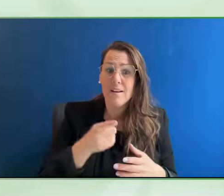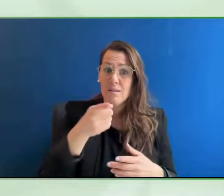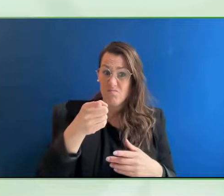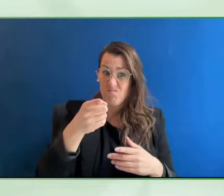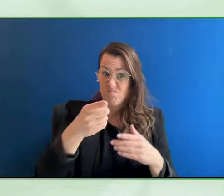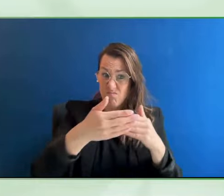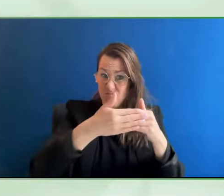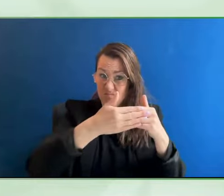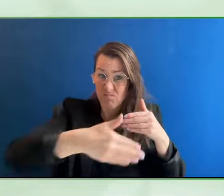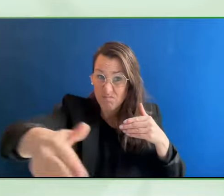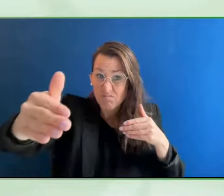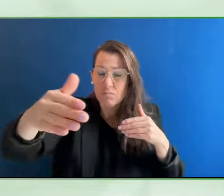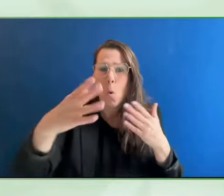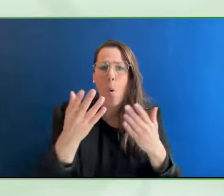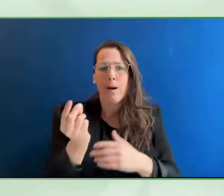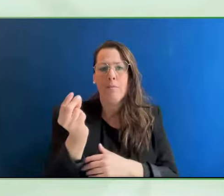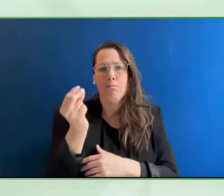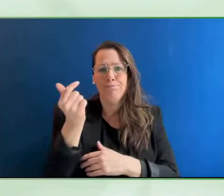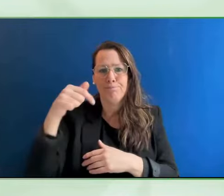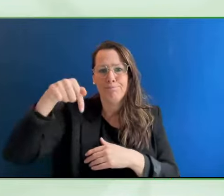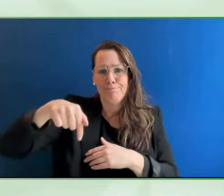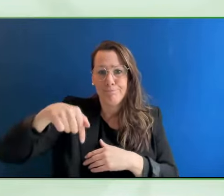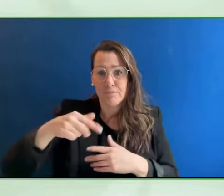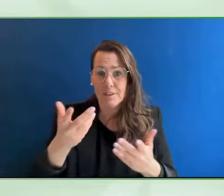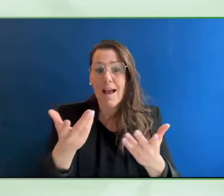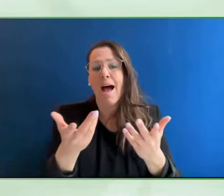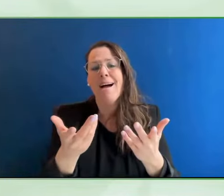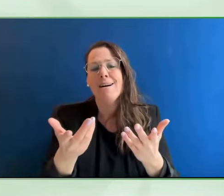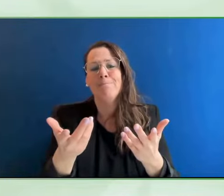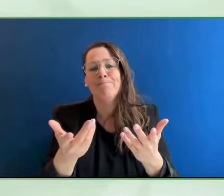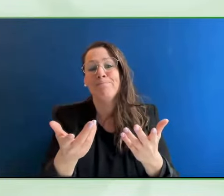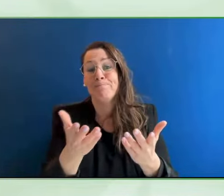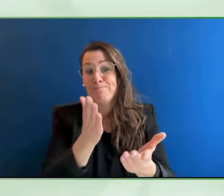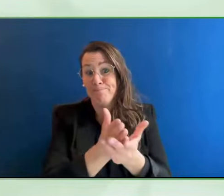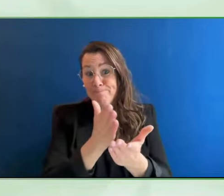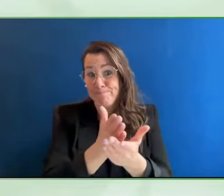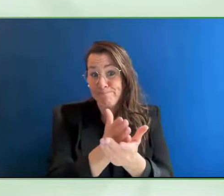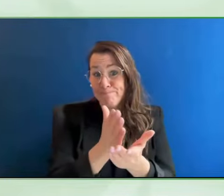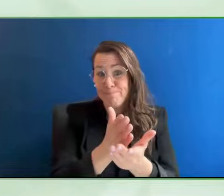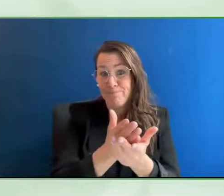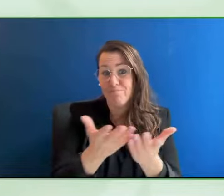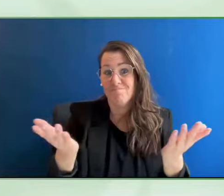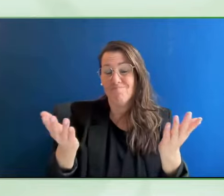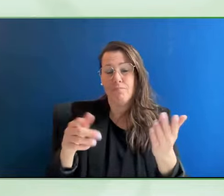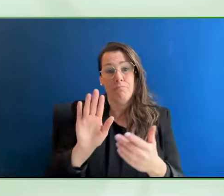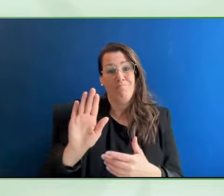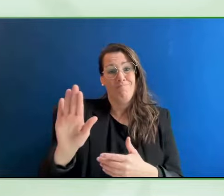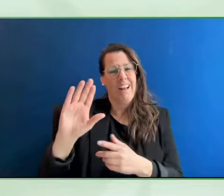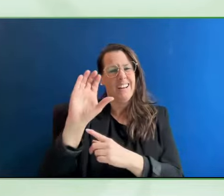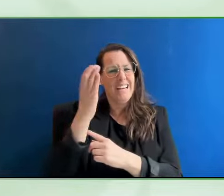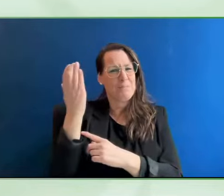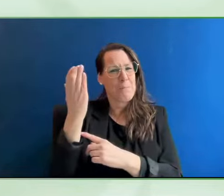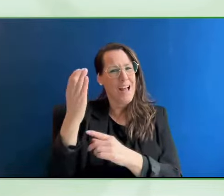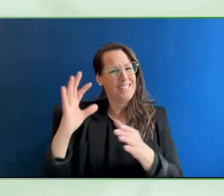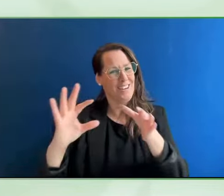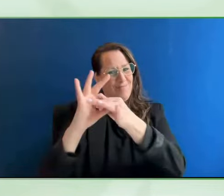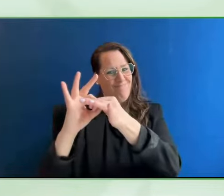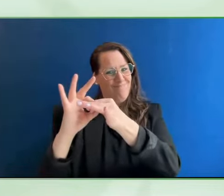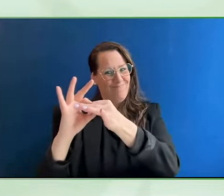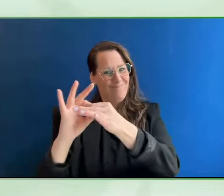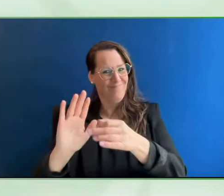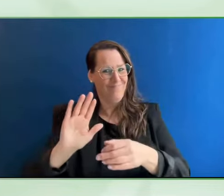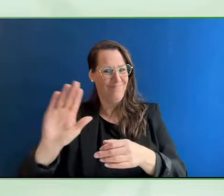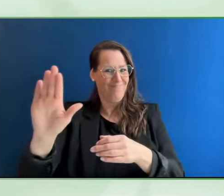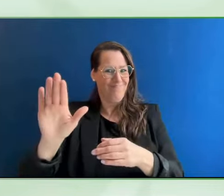we belong to the public since ORF was founded decades ago,